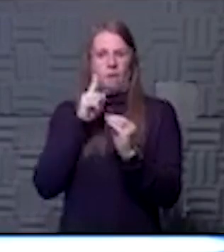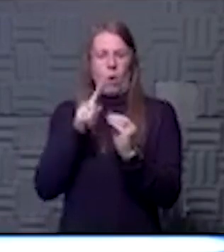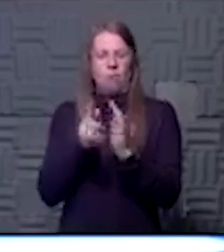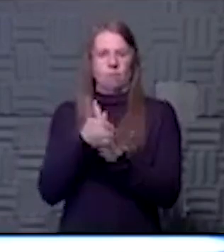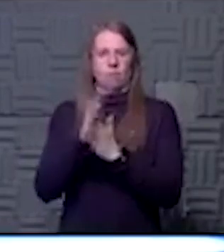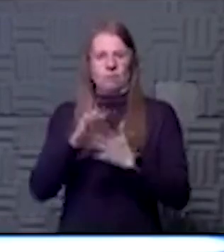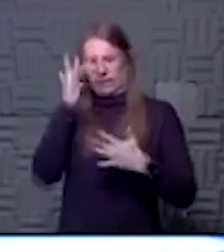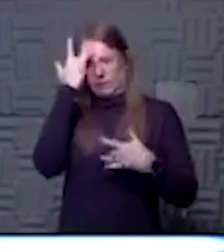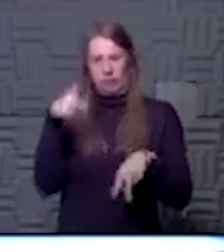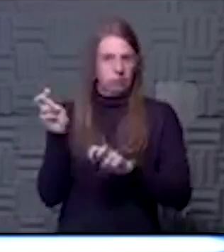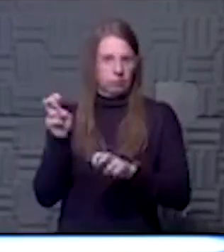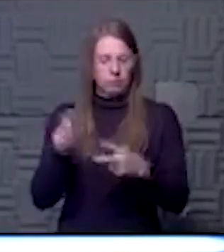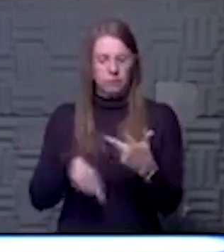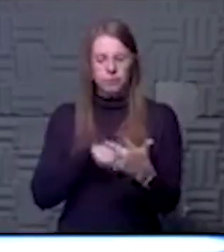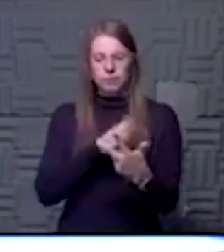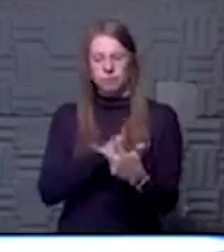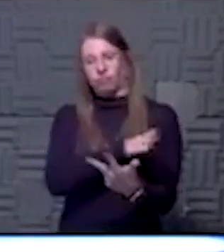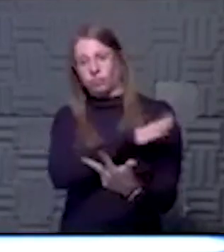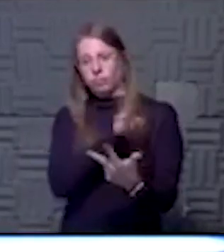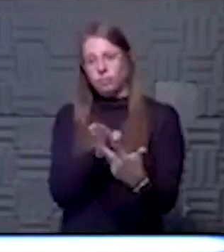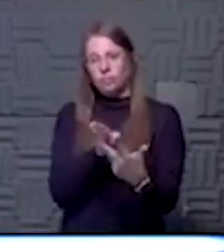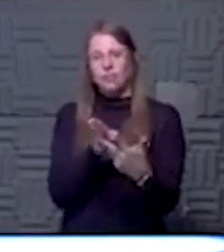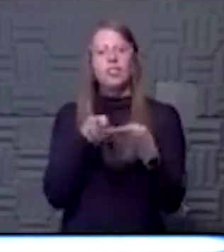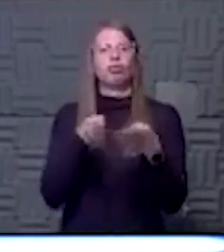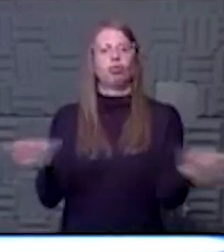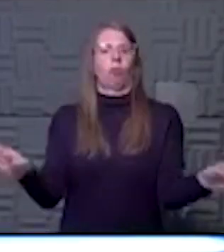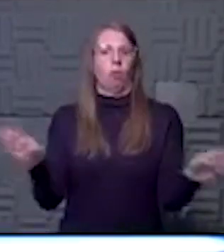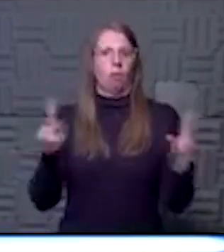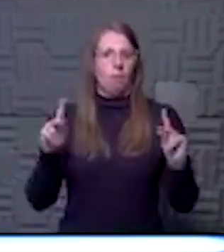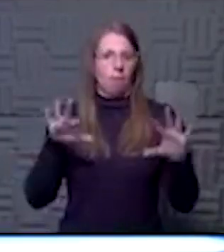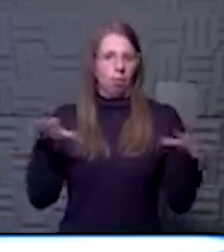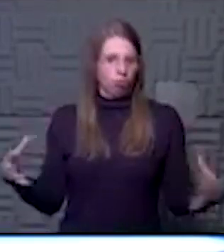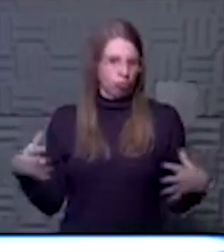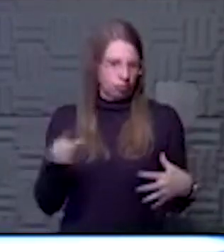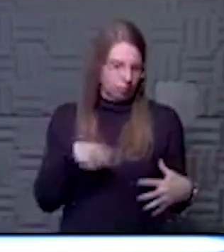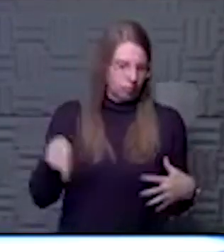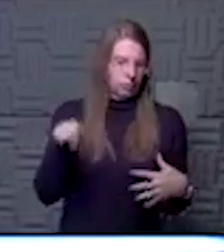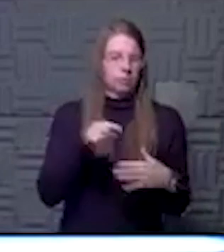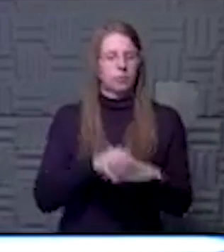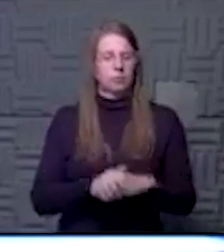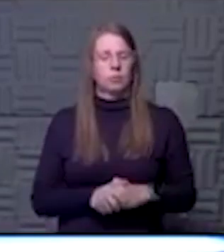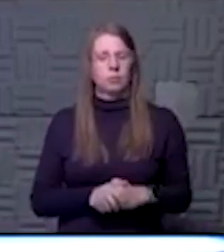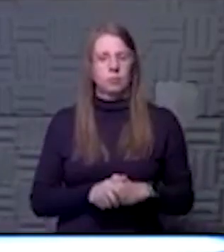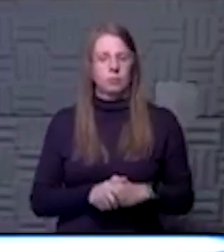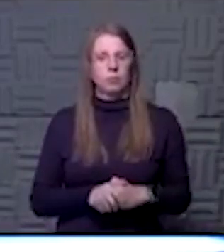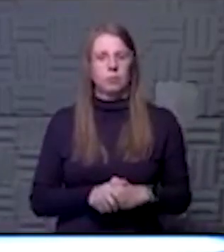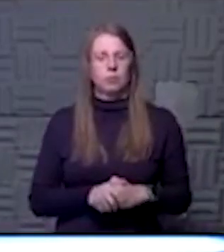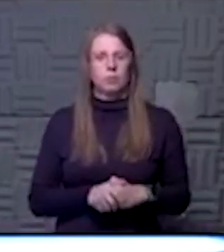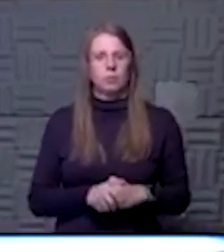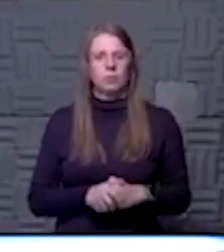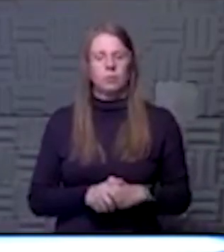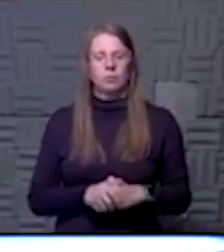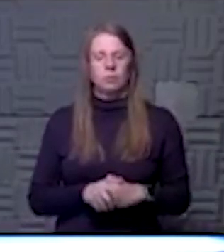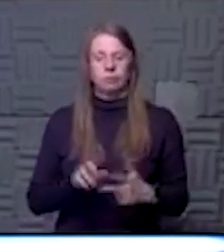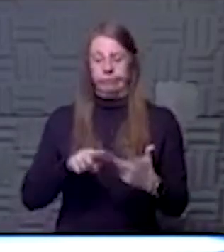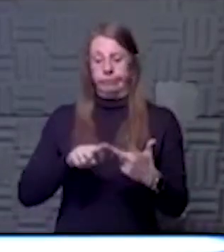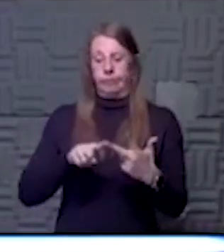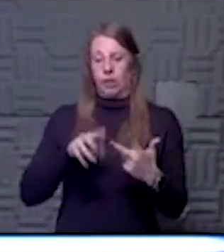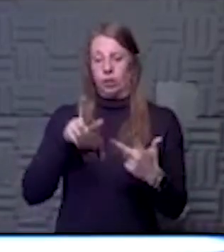right on from that very quickly into general population. And that they're telling us should